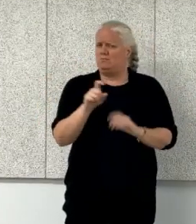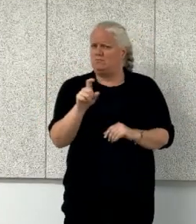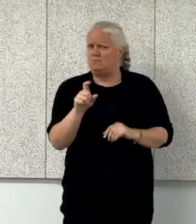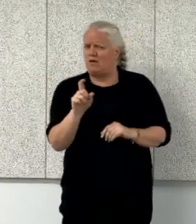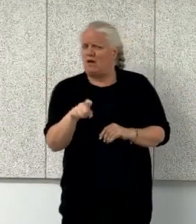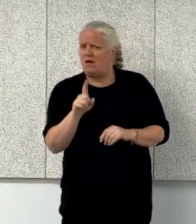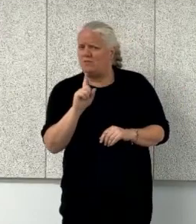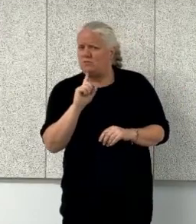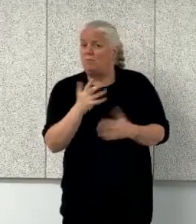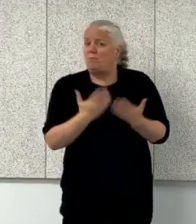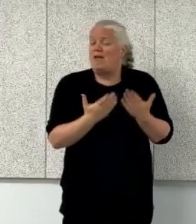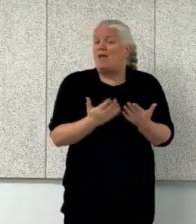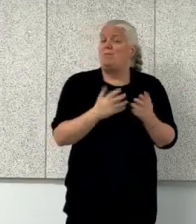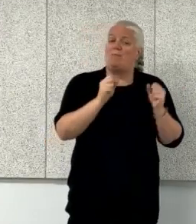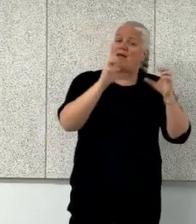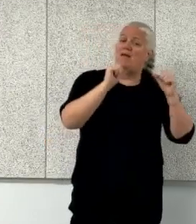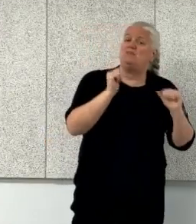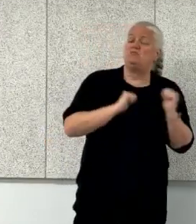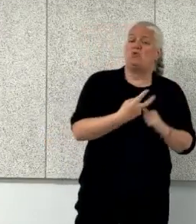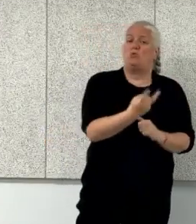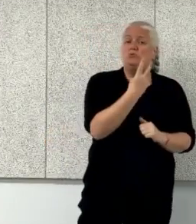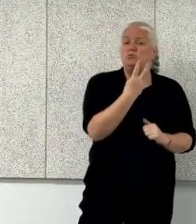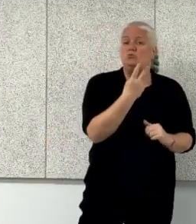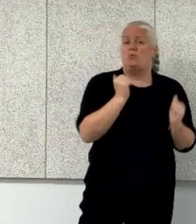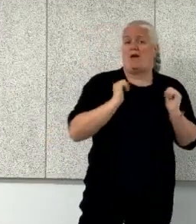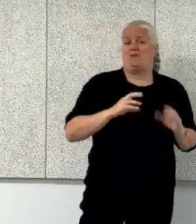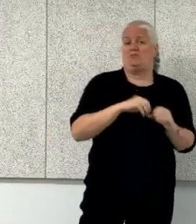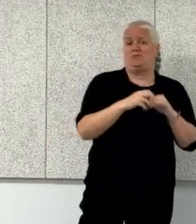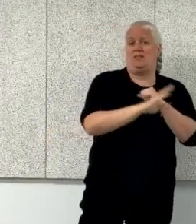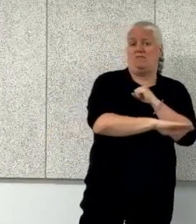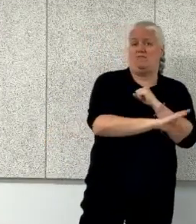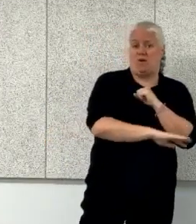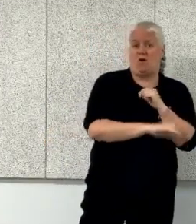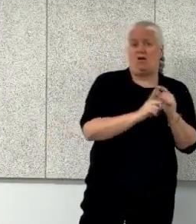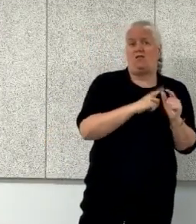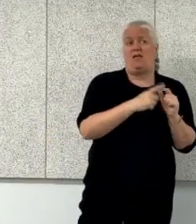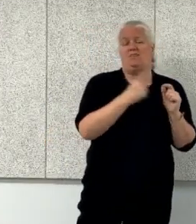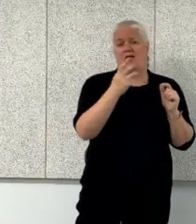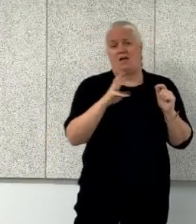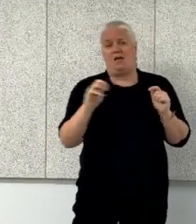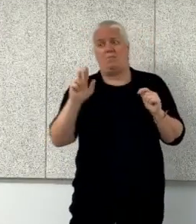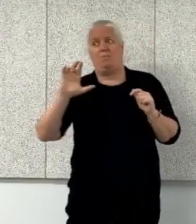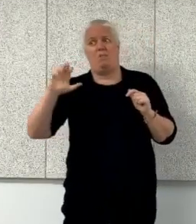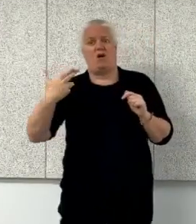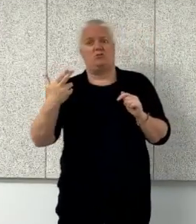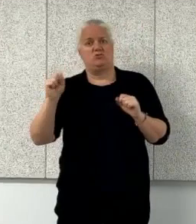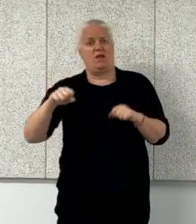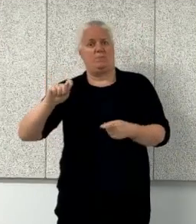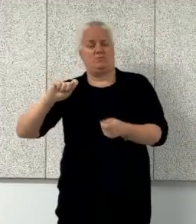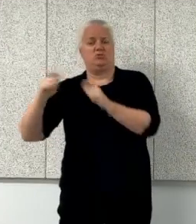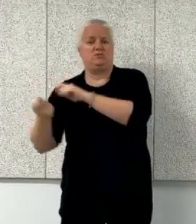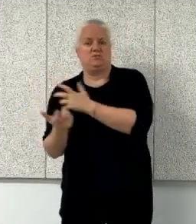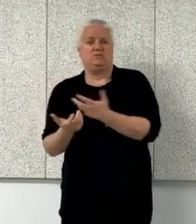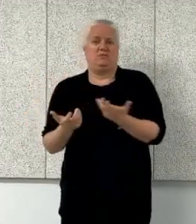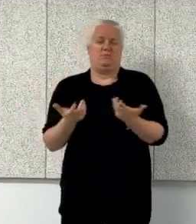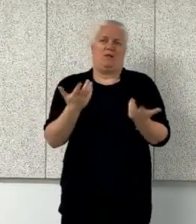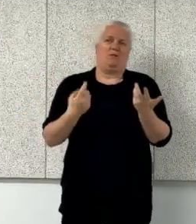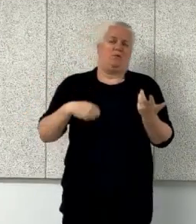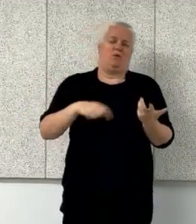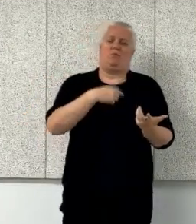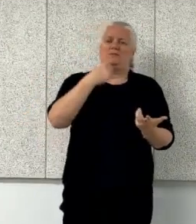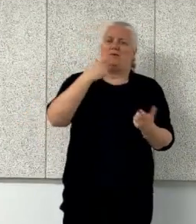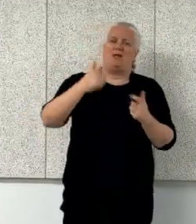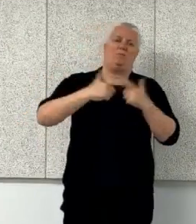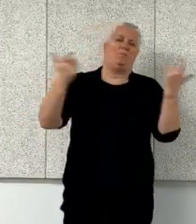amazing two-hander in the fall that normally common wisdom would say has to go in March? Mm-hmm. Do we save, you know, the largest set pieces